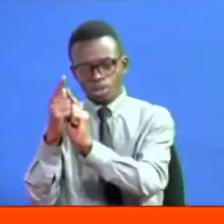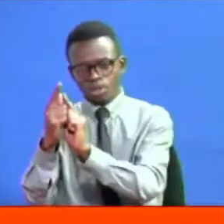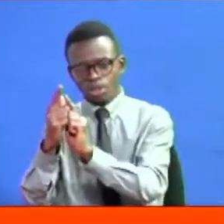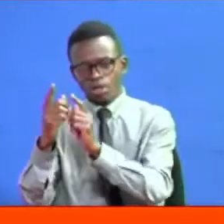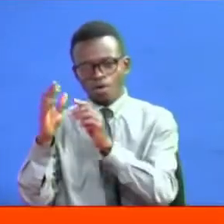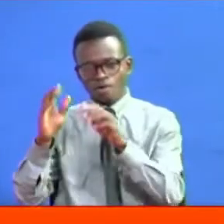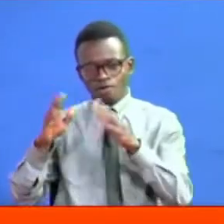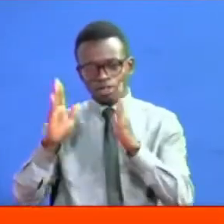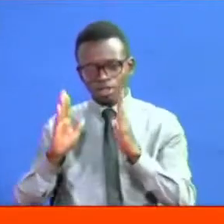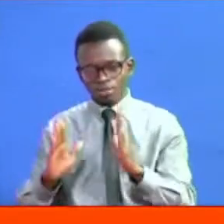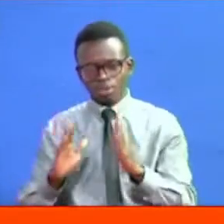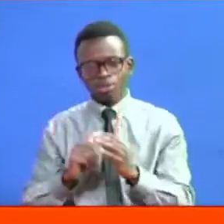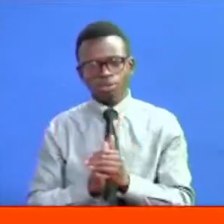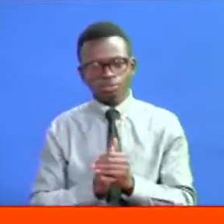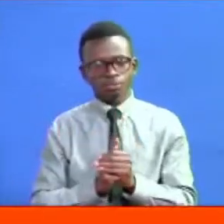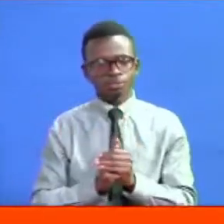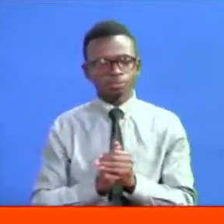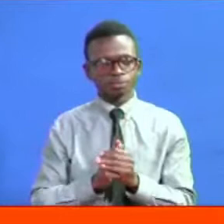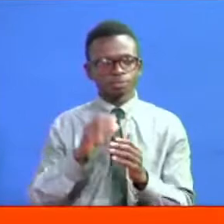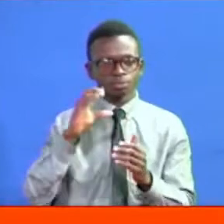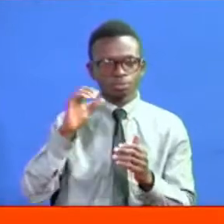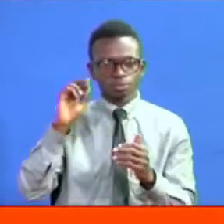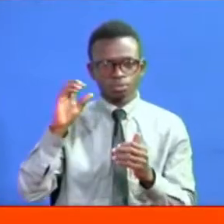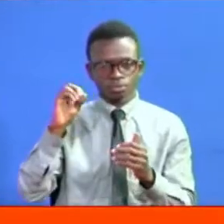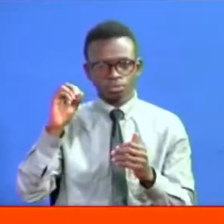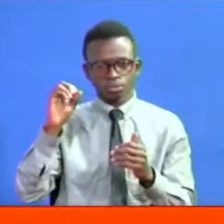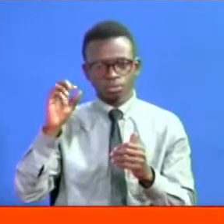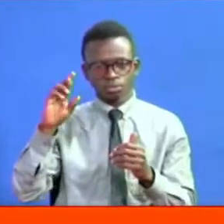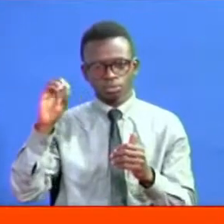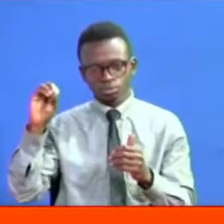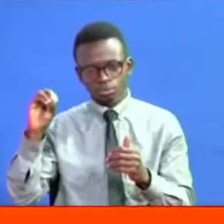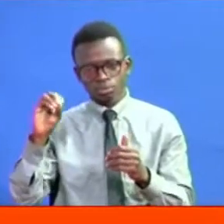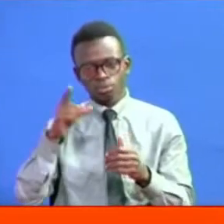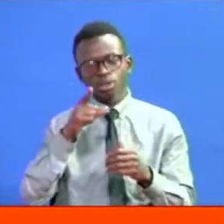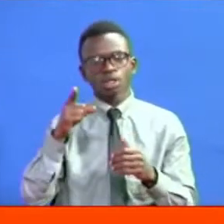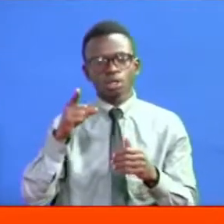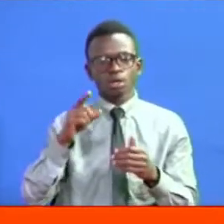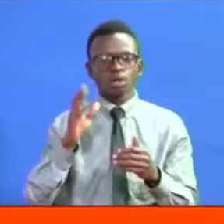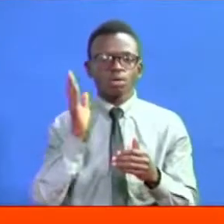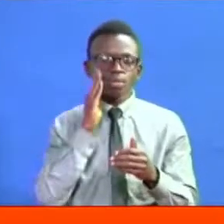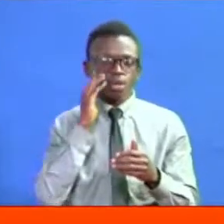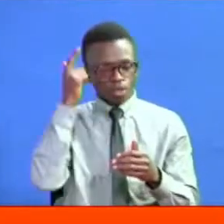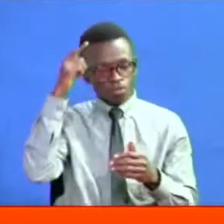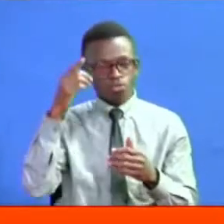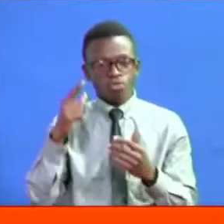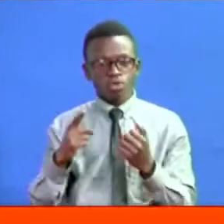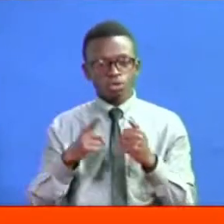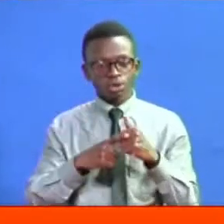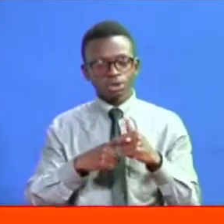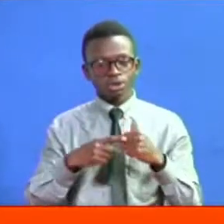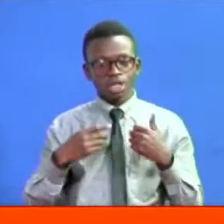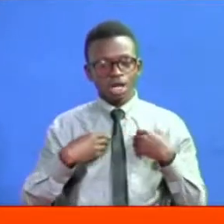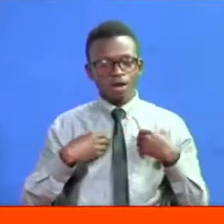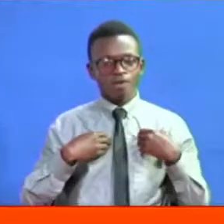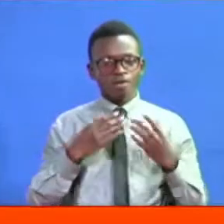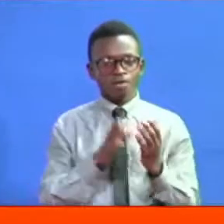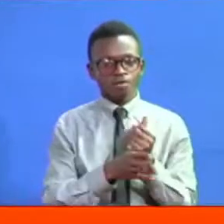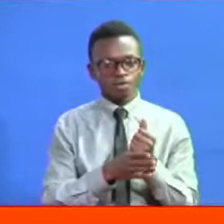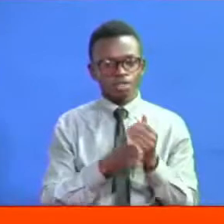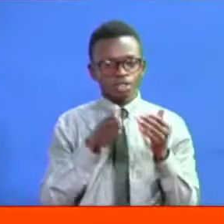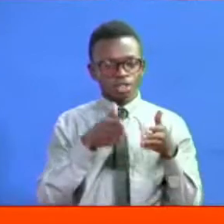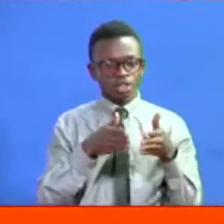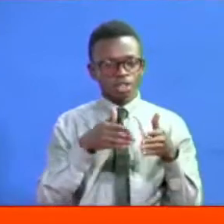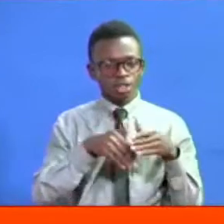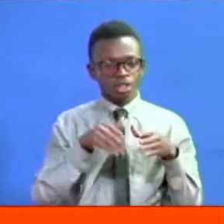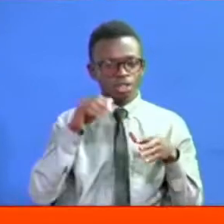Karen Omondi, a mother of 6, trades fish in Kisumu along Lake Victoria.